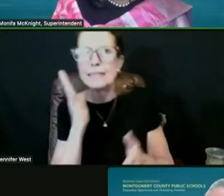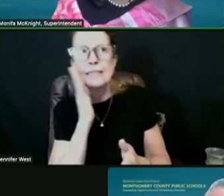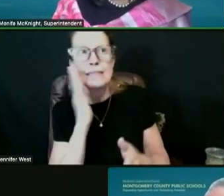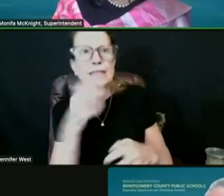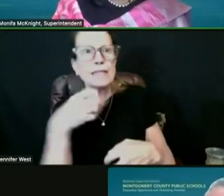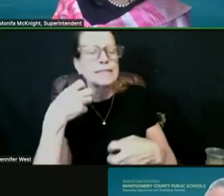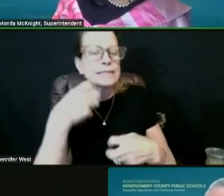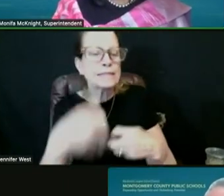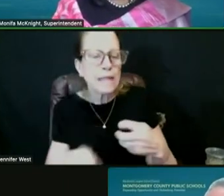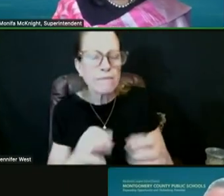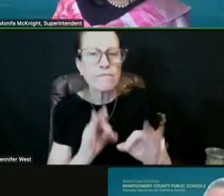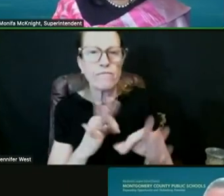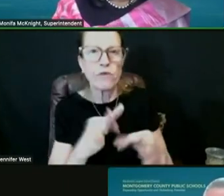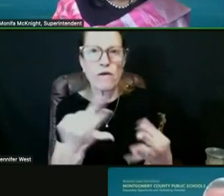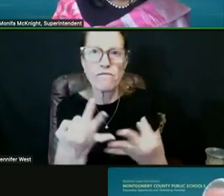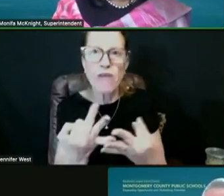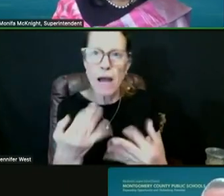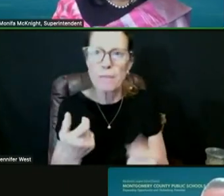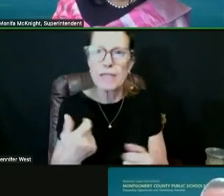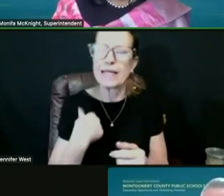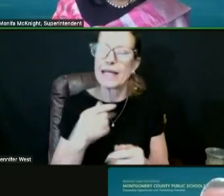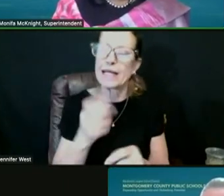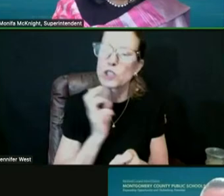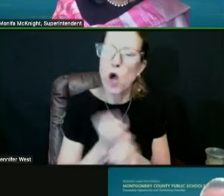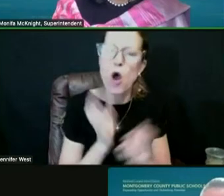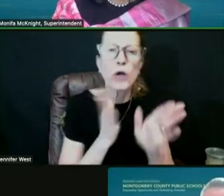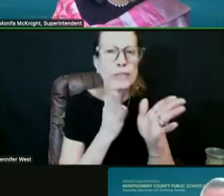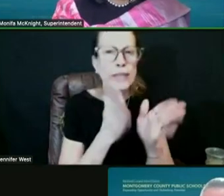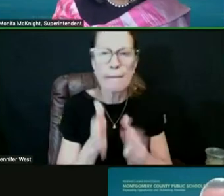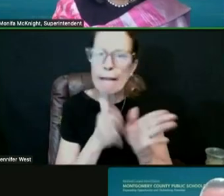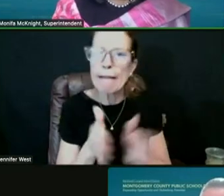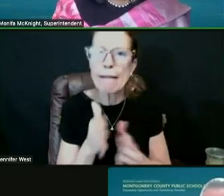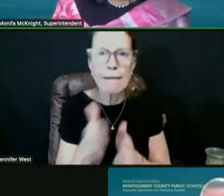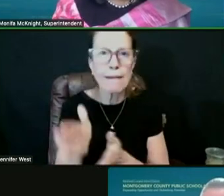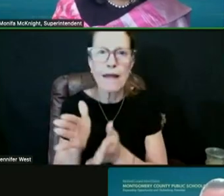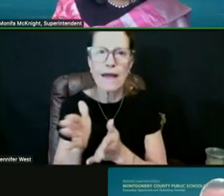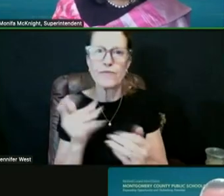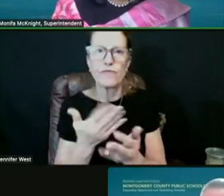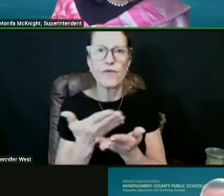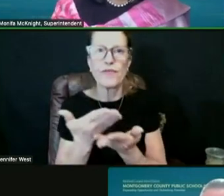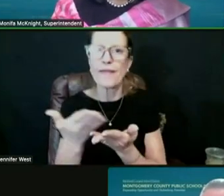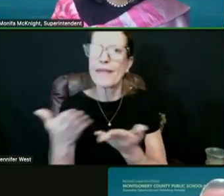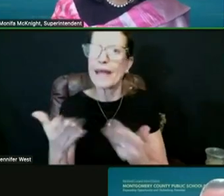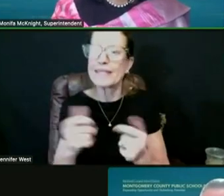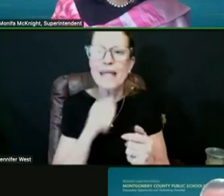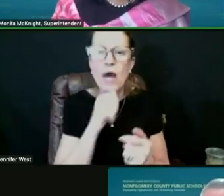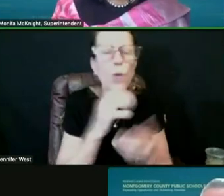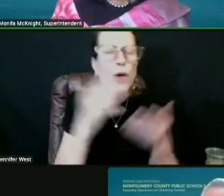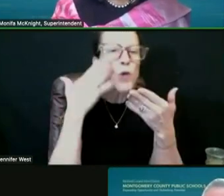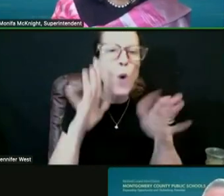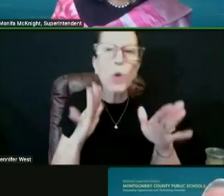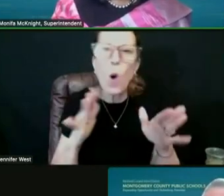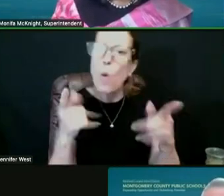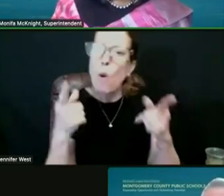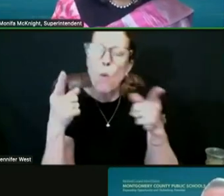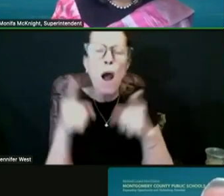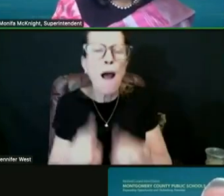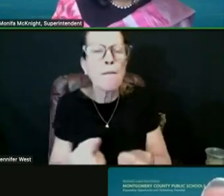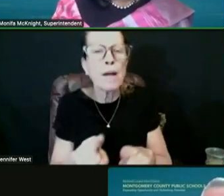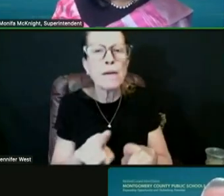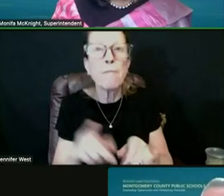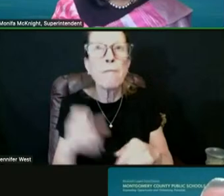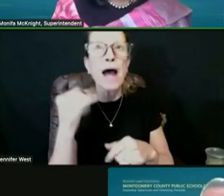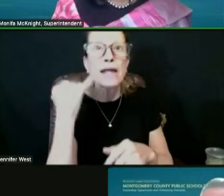families, and I know that it is hard to plan for those things that we just are unsure of, but always know that as we make these really